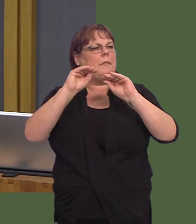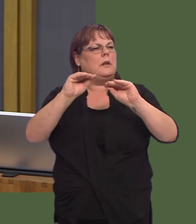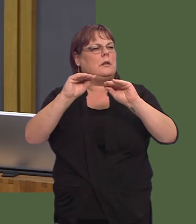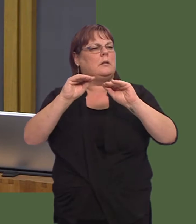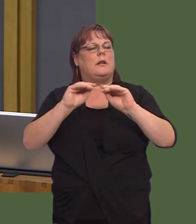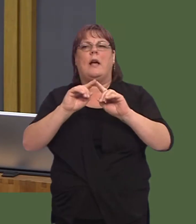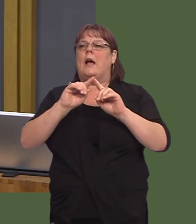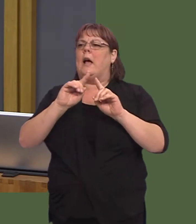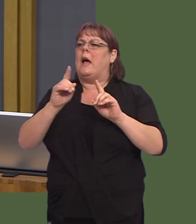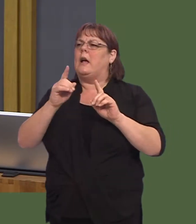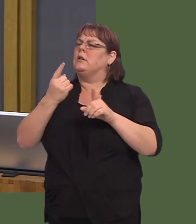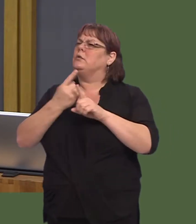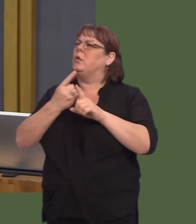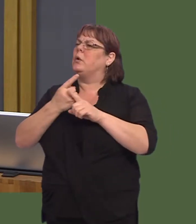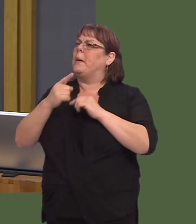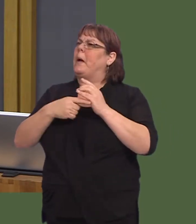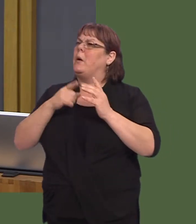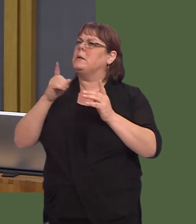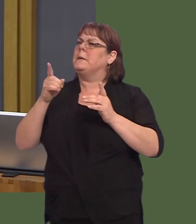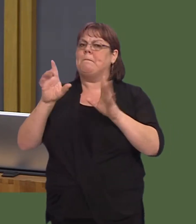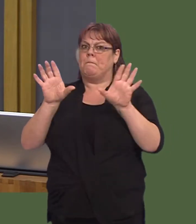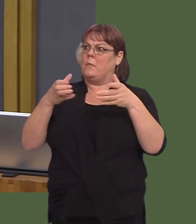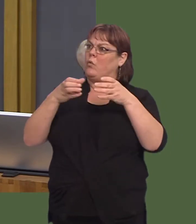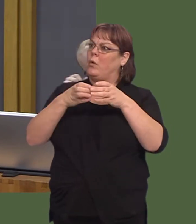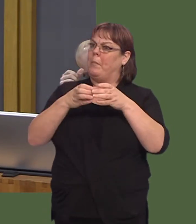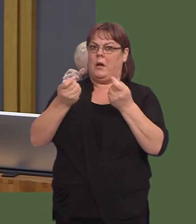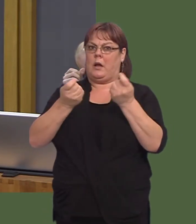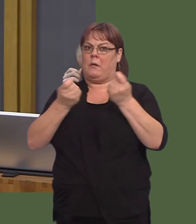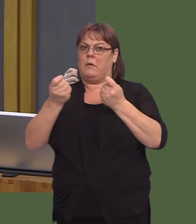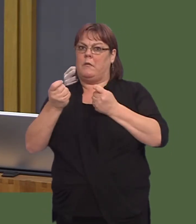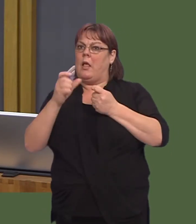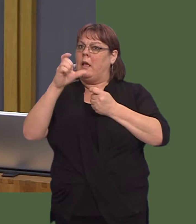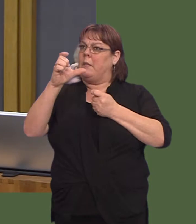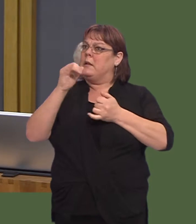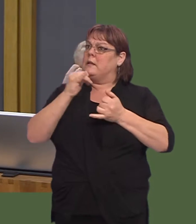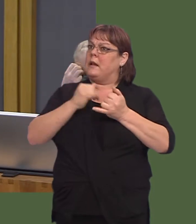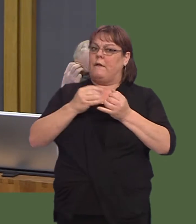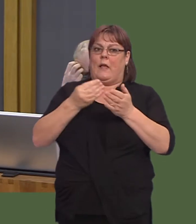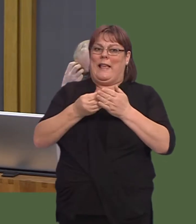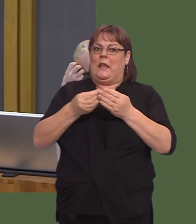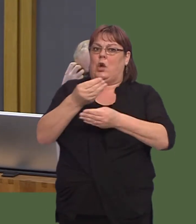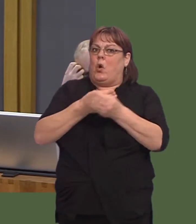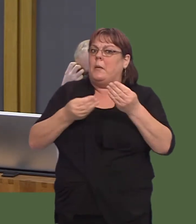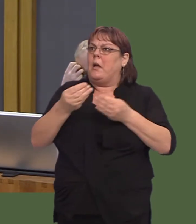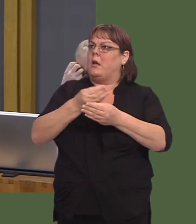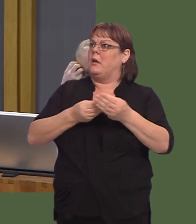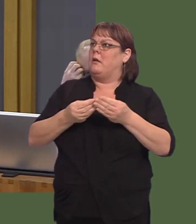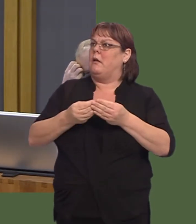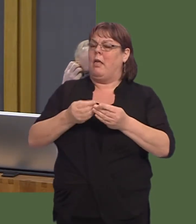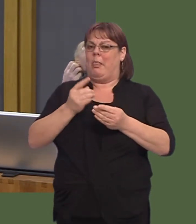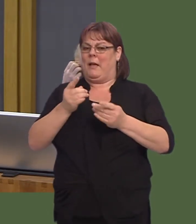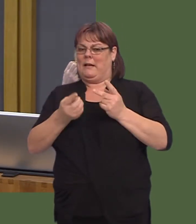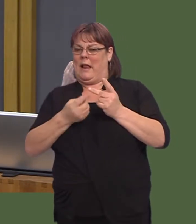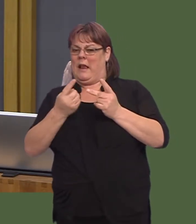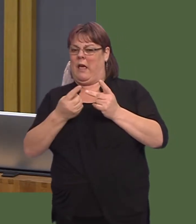He talked about a group chaired by the Cabinet Secretary for the Economy, and that's another area that will be